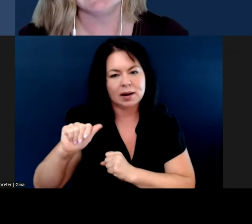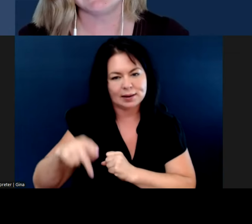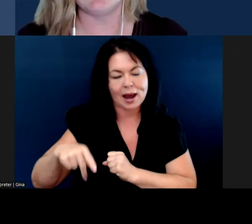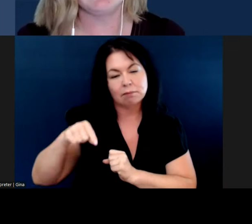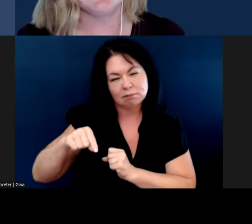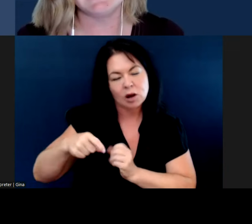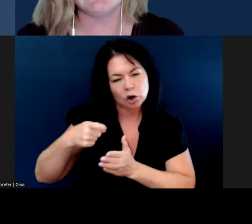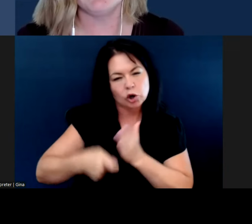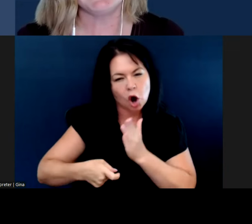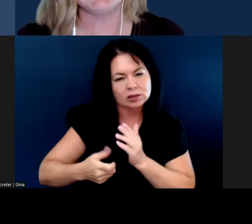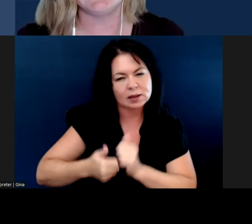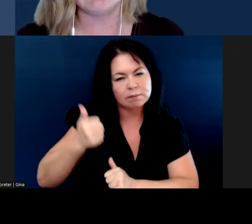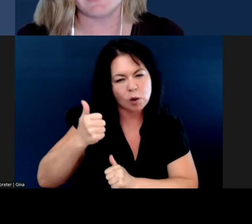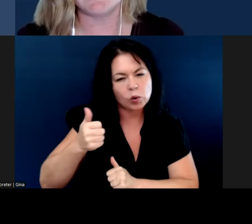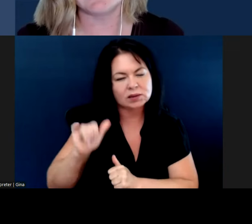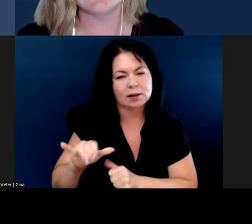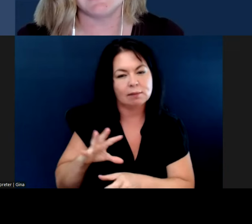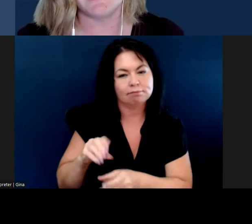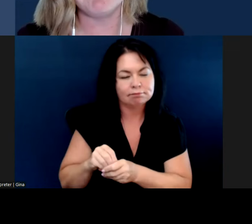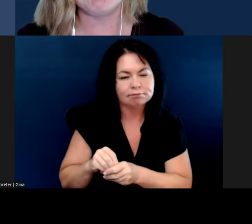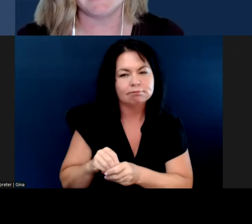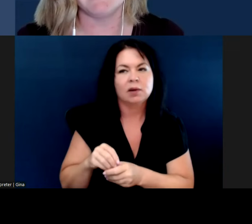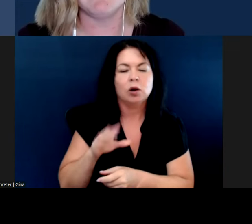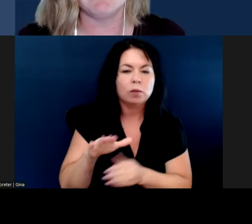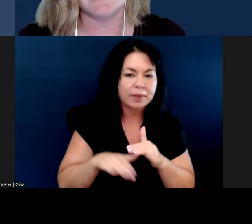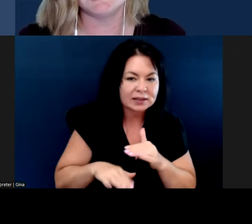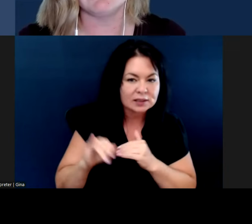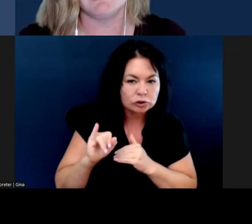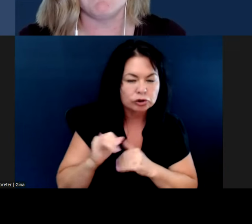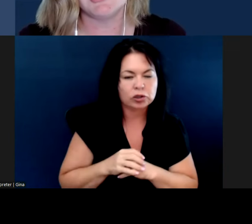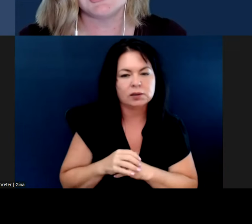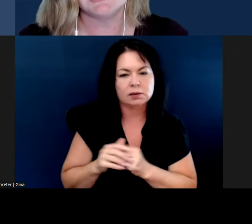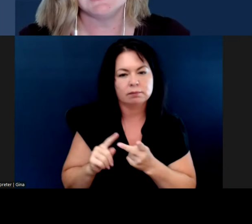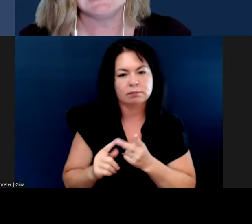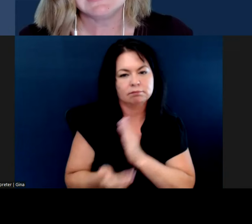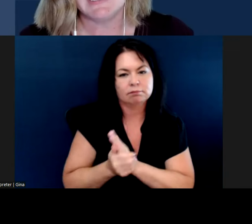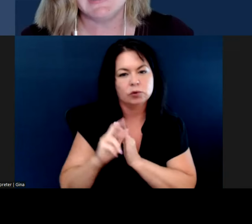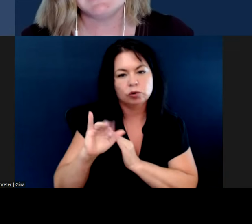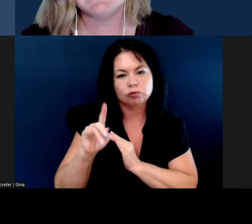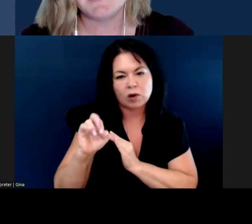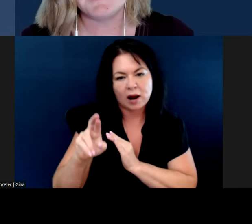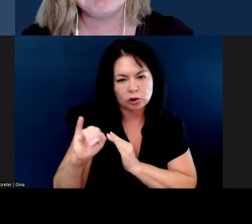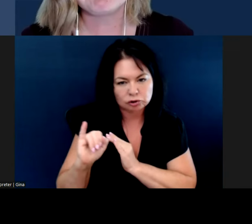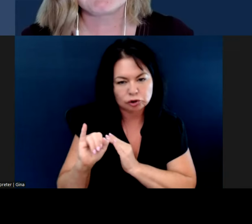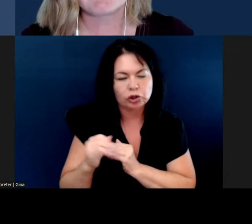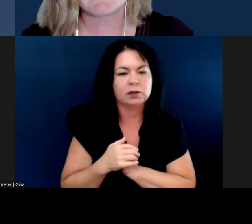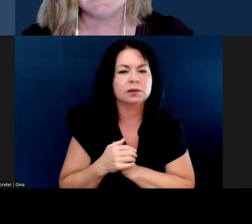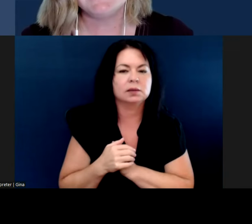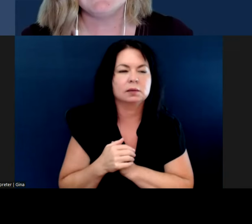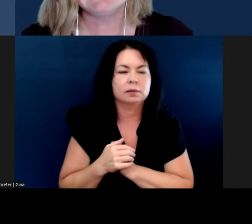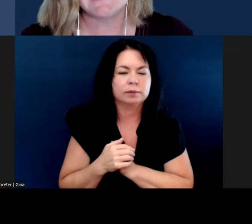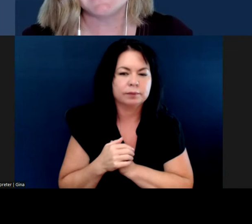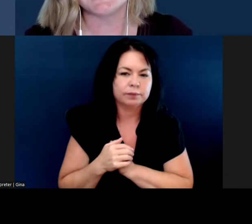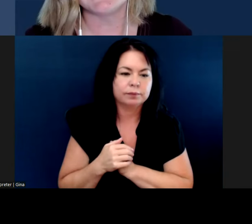most. So it includes like your basic, your riders, and additional coverage. And you